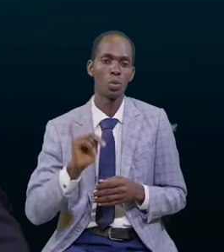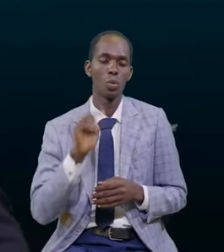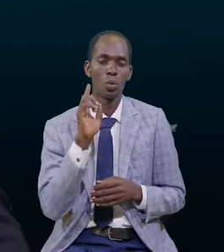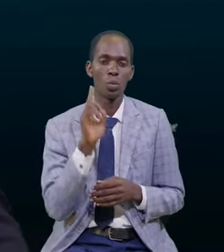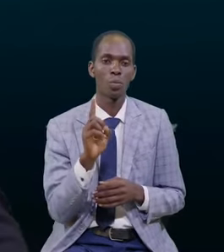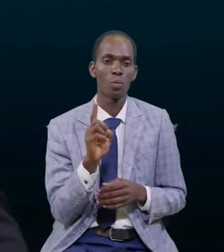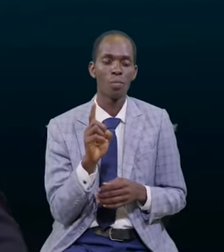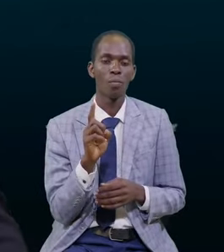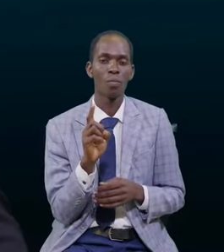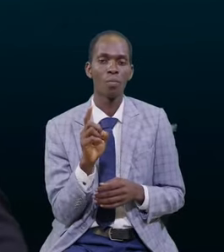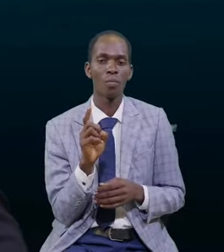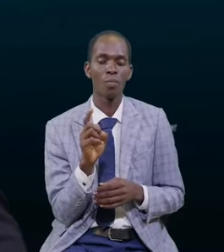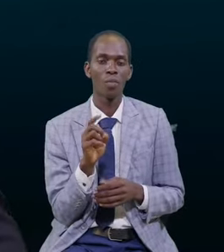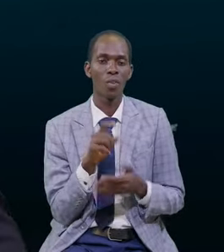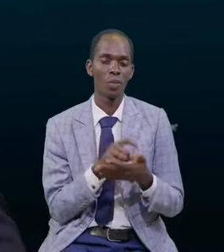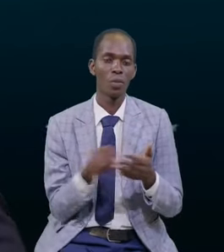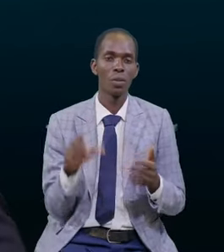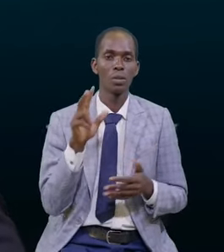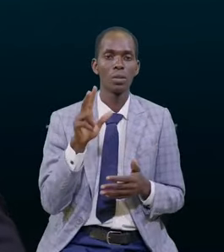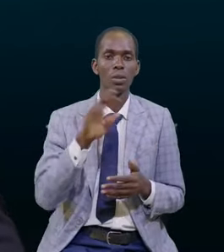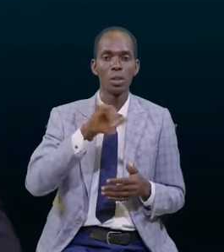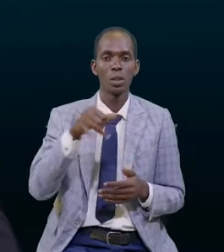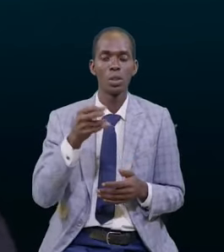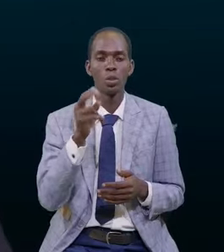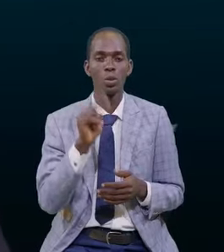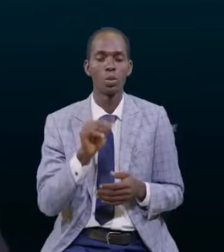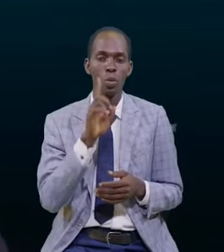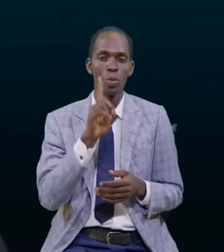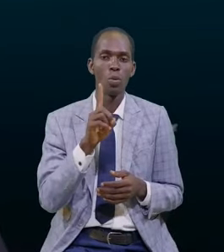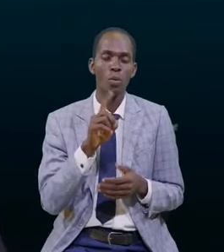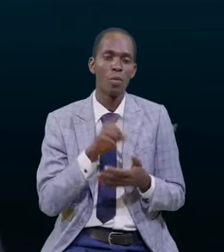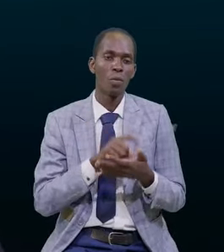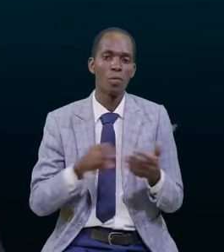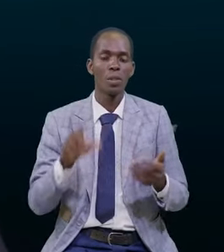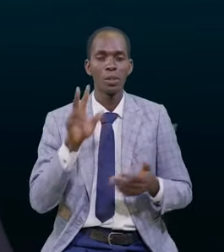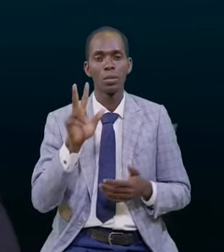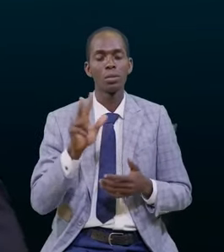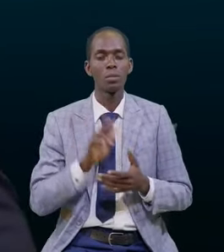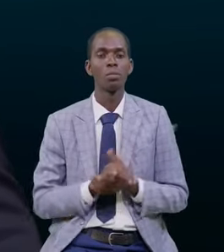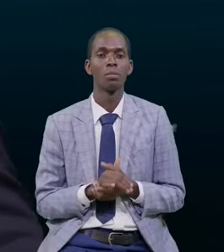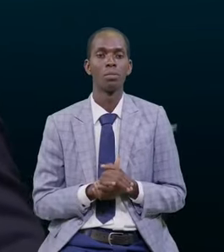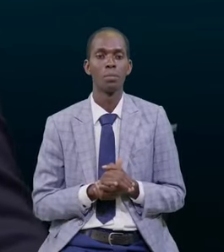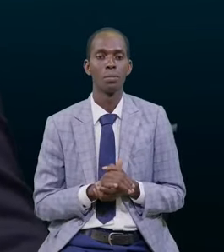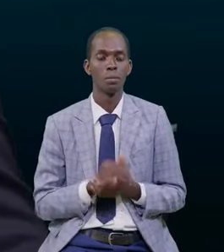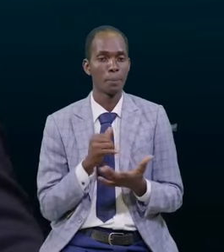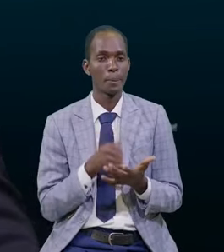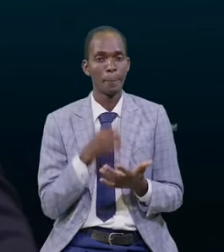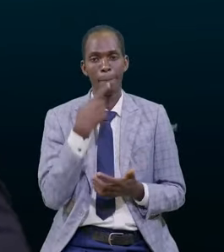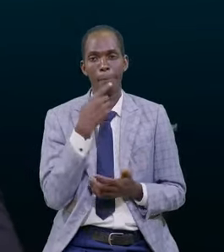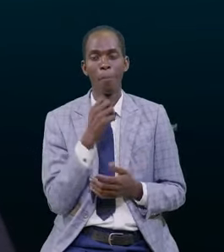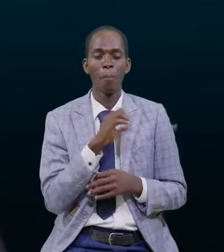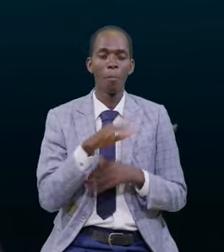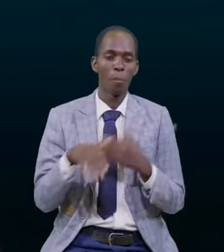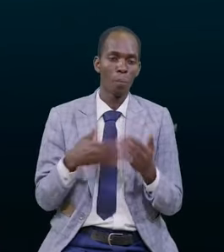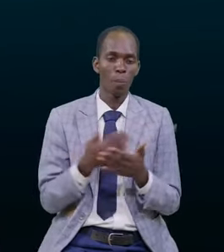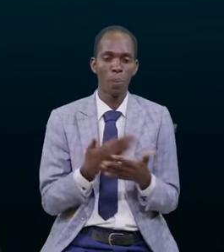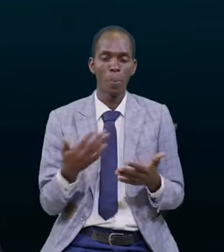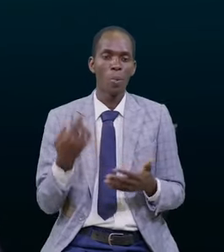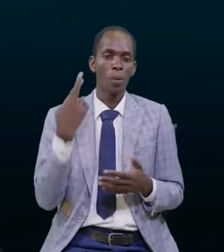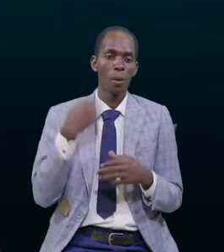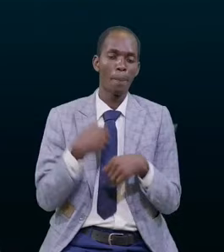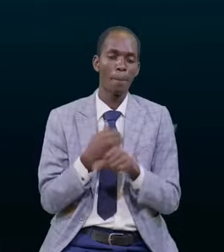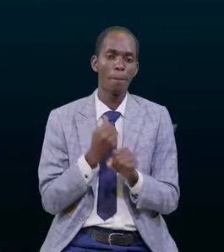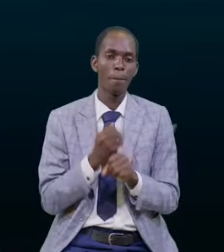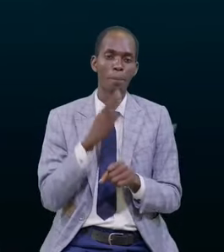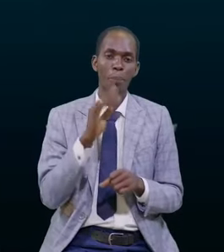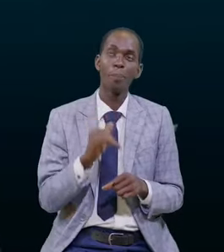here from verse 3 John chapter 1 and from verse 3 it says all things were made by him and without